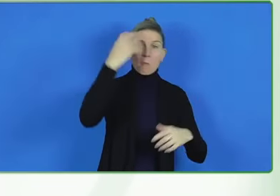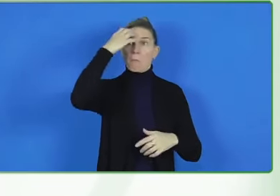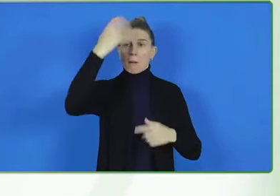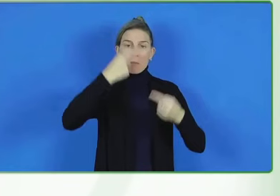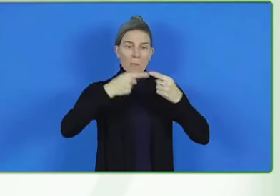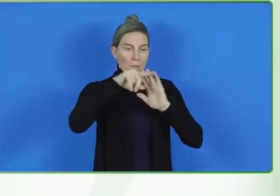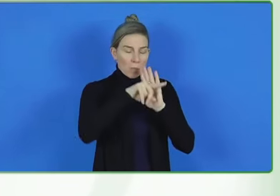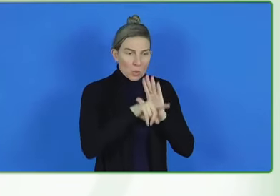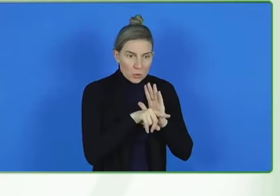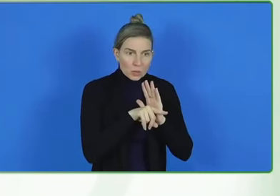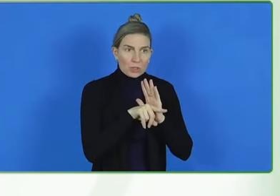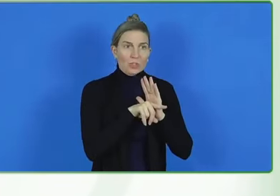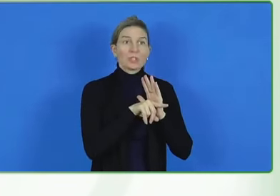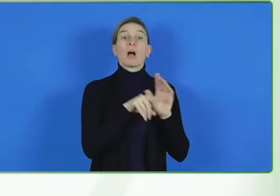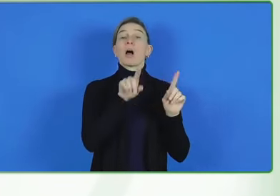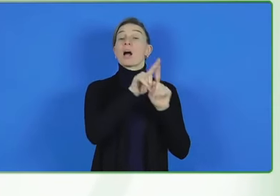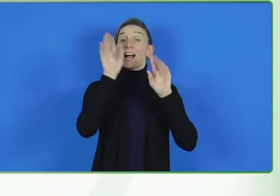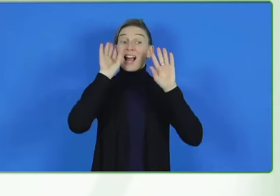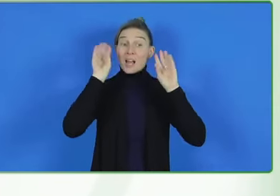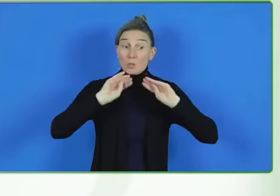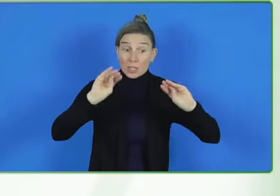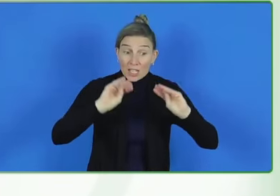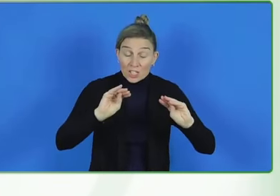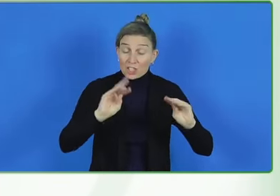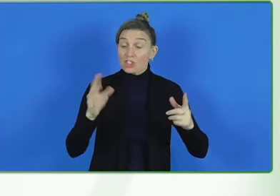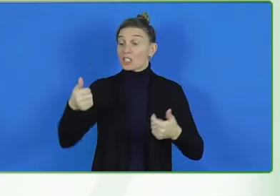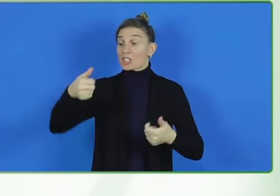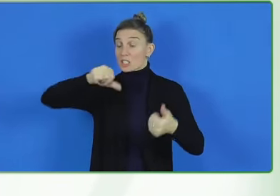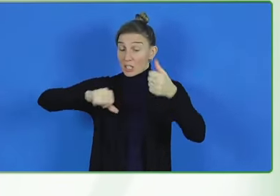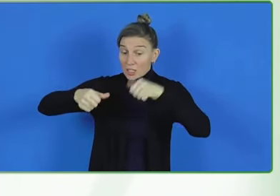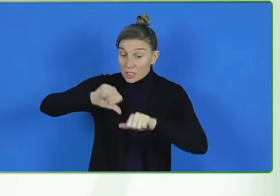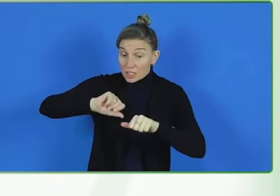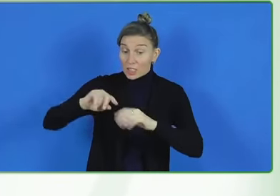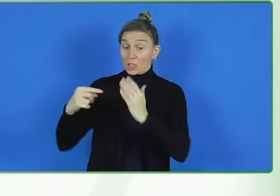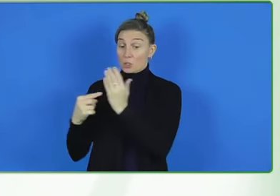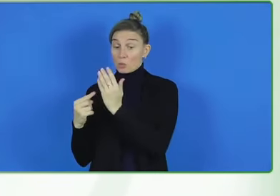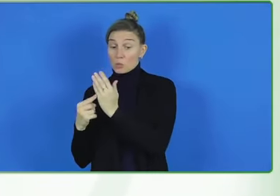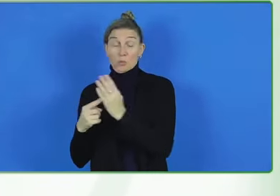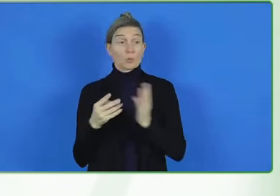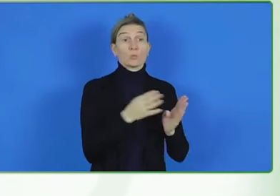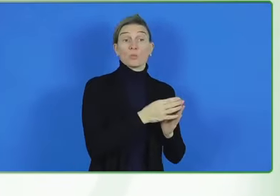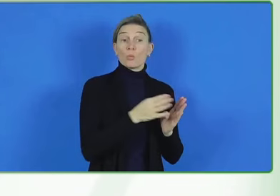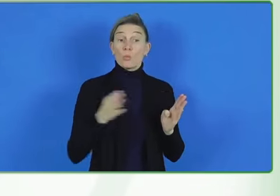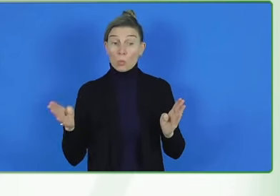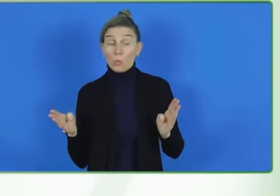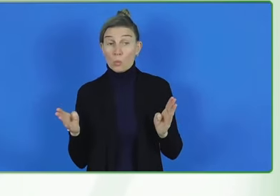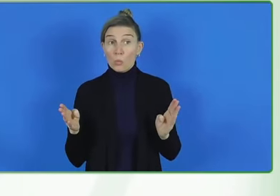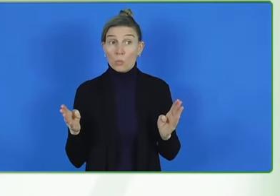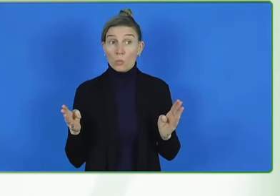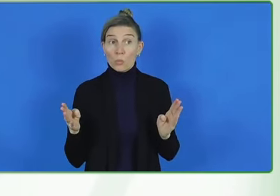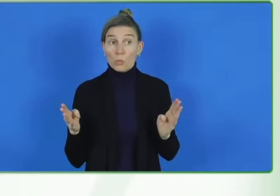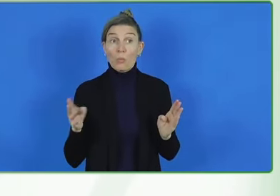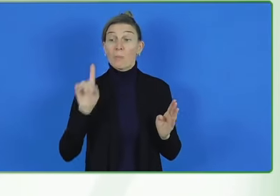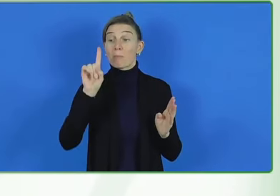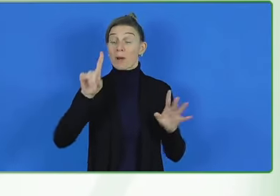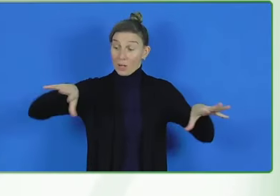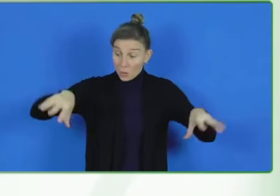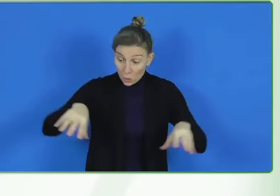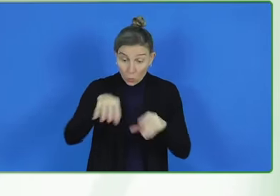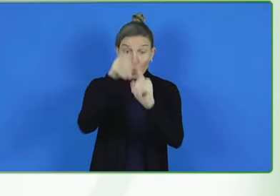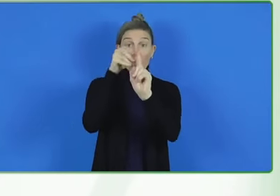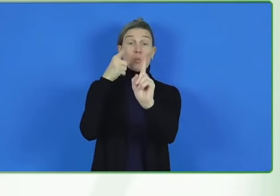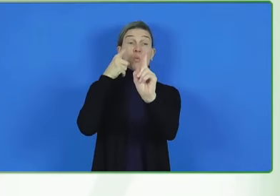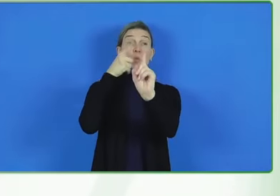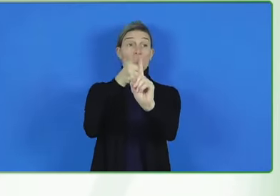to education, to science and technology, all connected to the same goal, to improve the